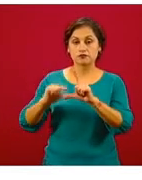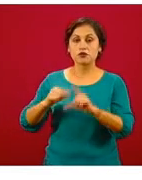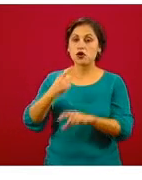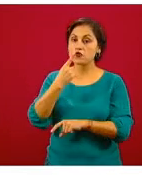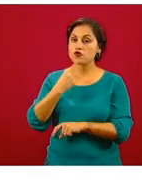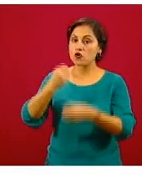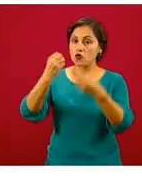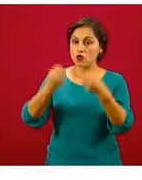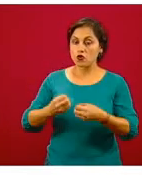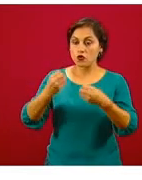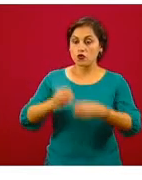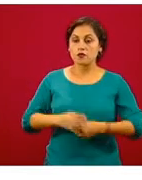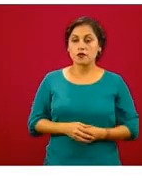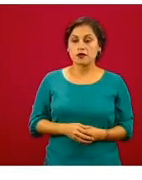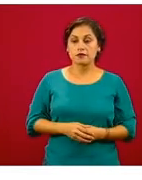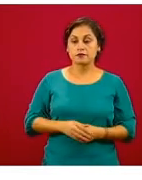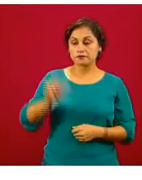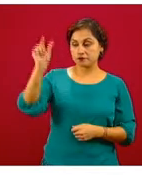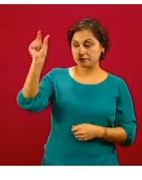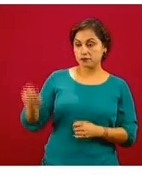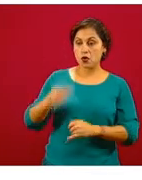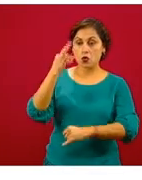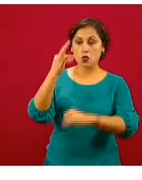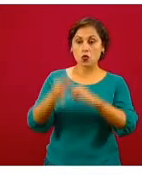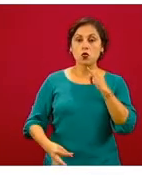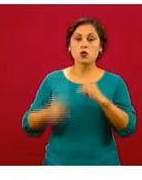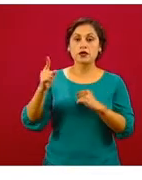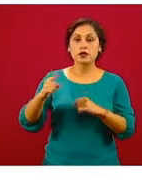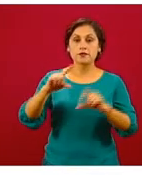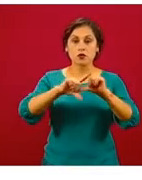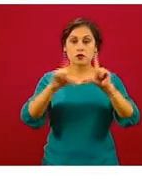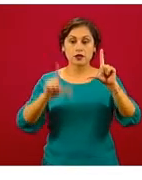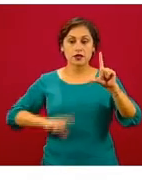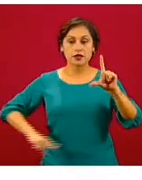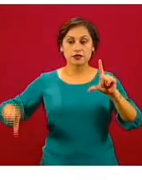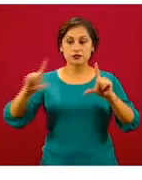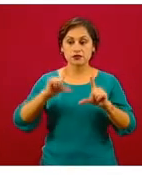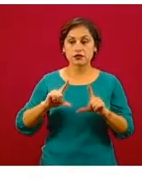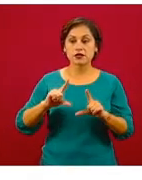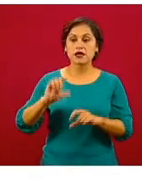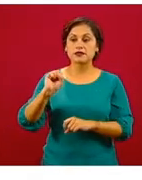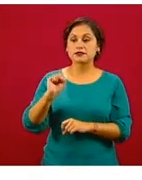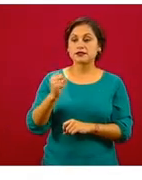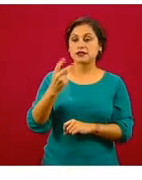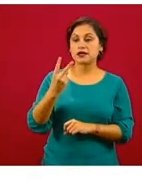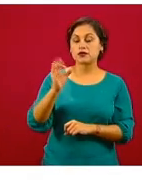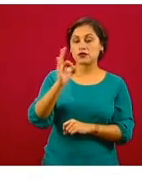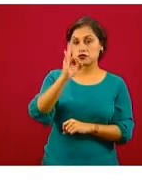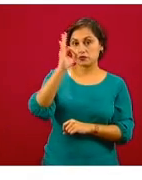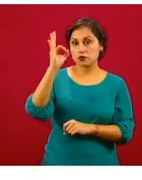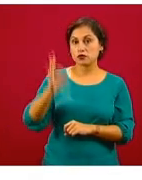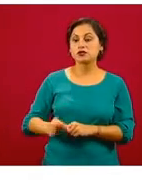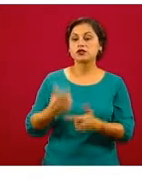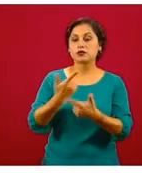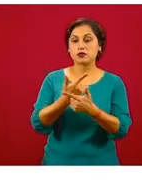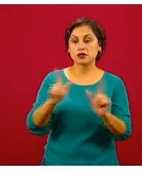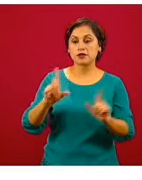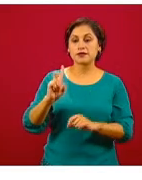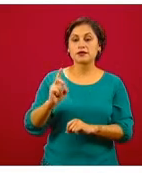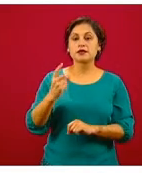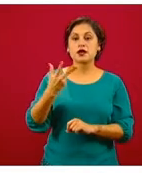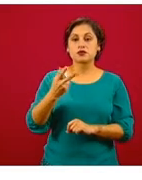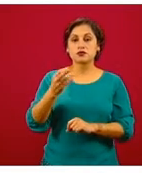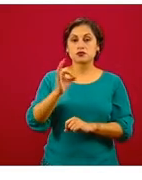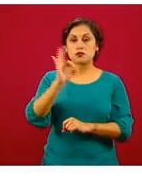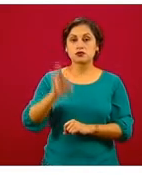or in brown and the occupancy in red. So we have a 38% occupancy rate and the other 62%